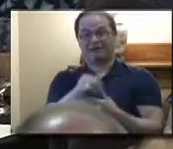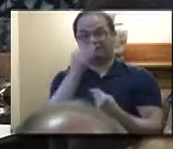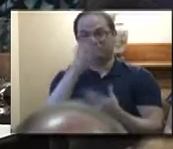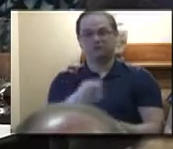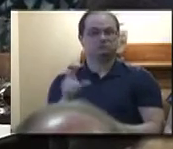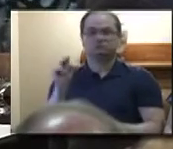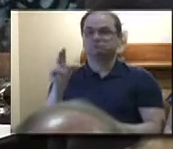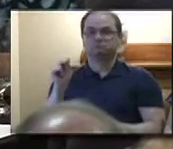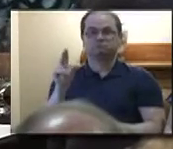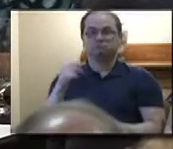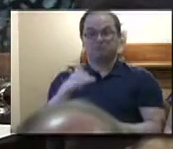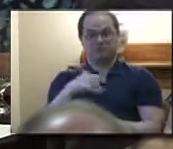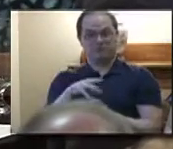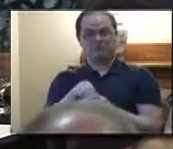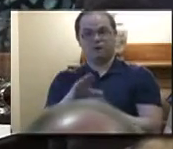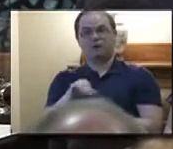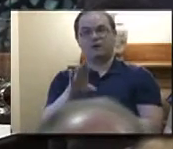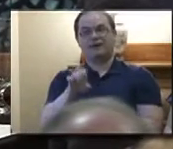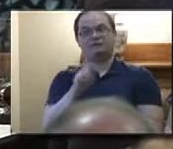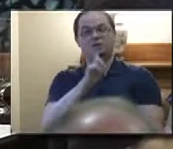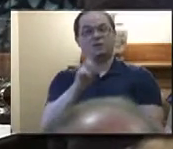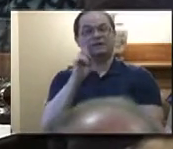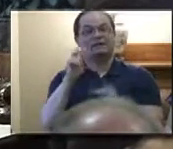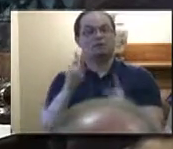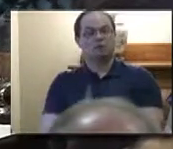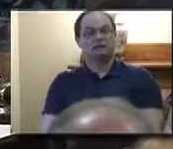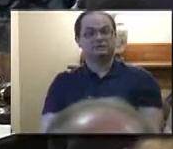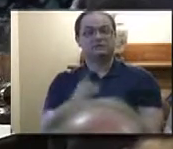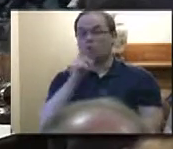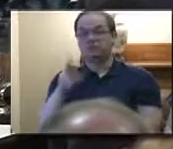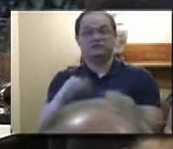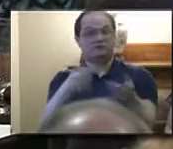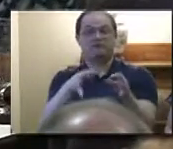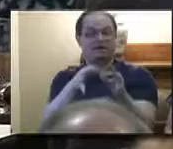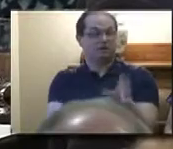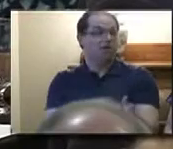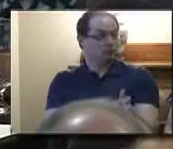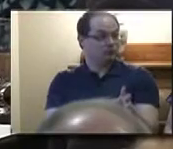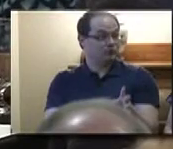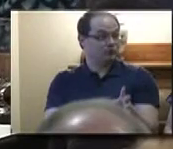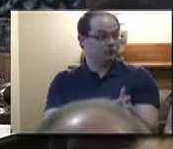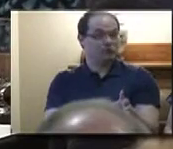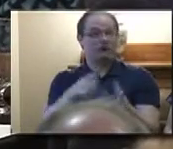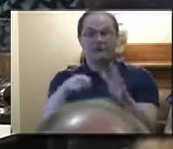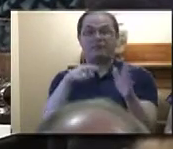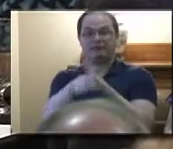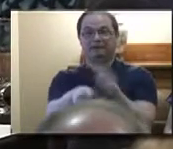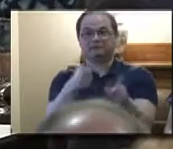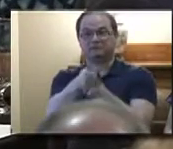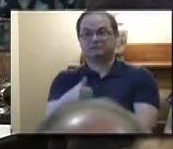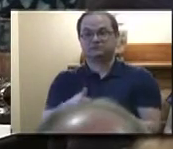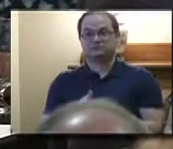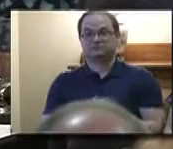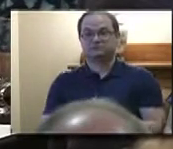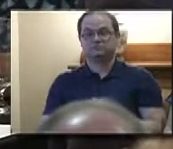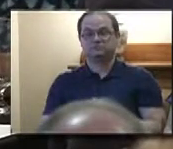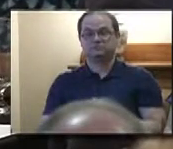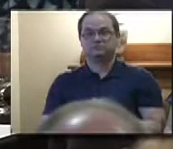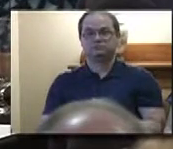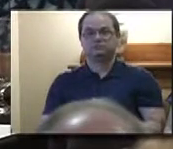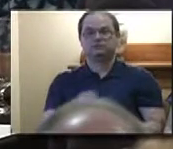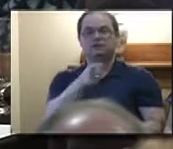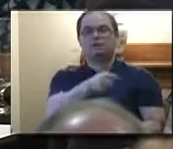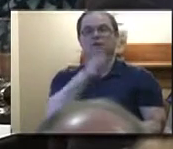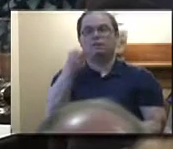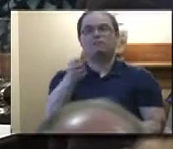I've been involved in cases where the deaf person was not provided an interpreter and they committed suicide. They were